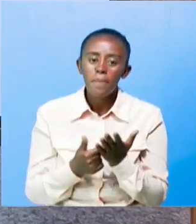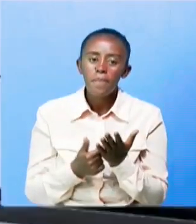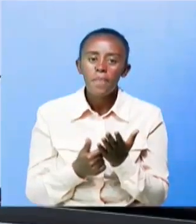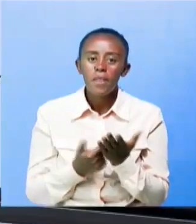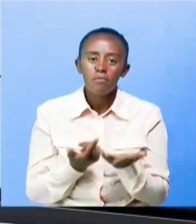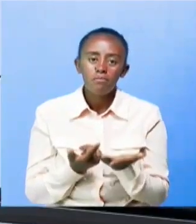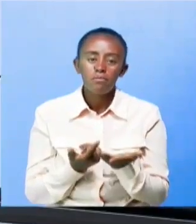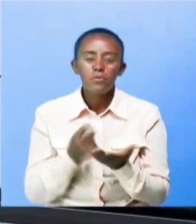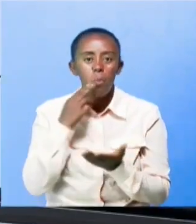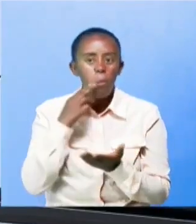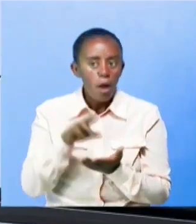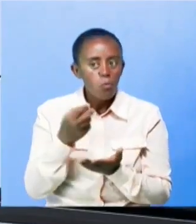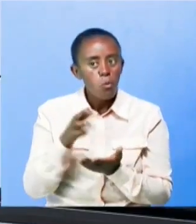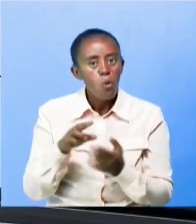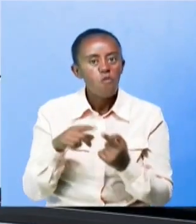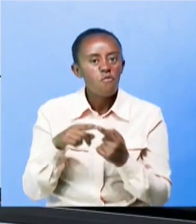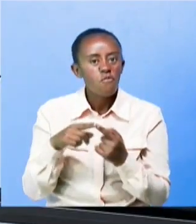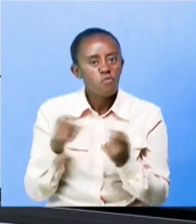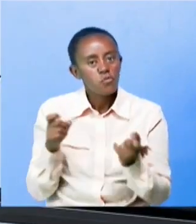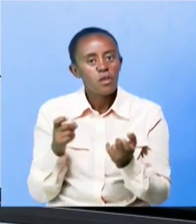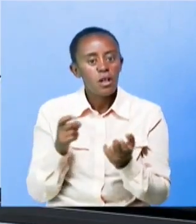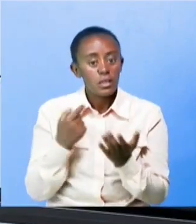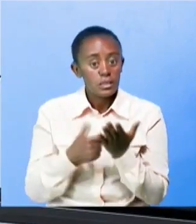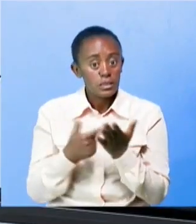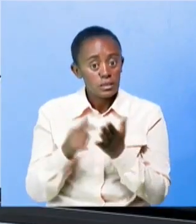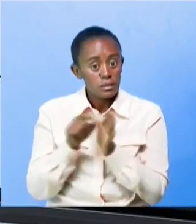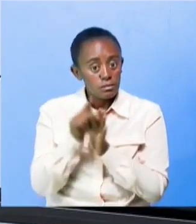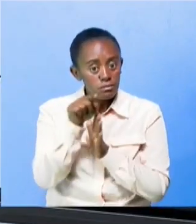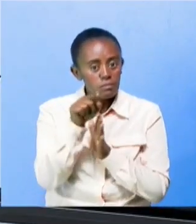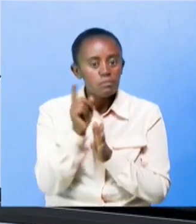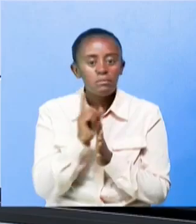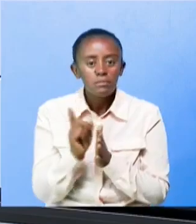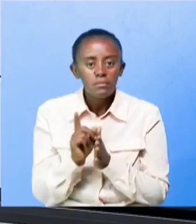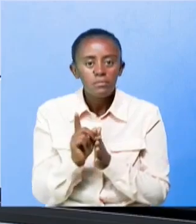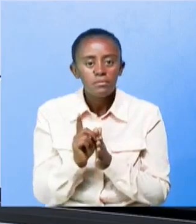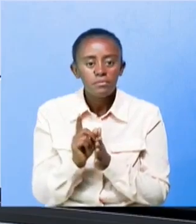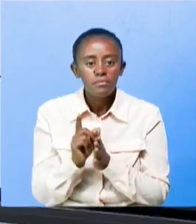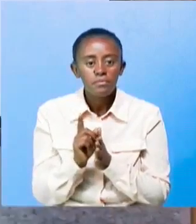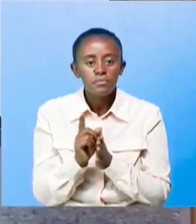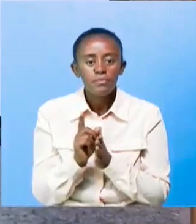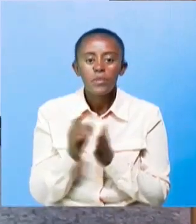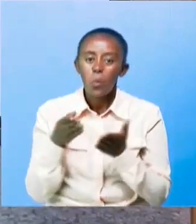or commands. But in this example, we're talking about